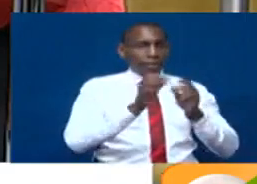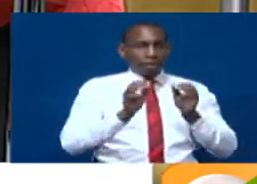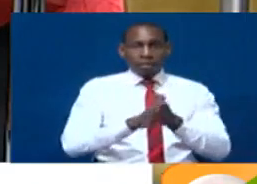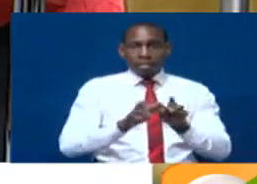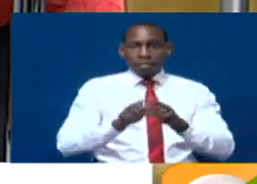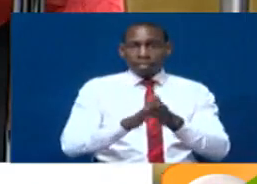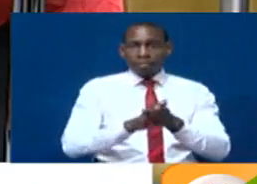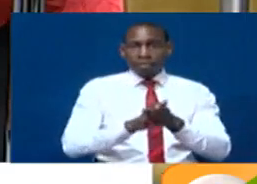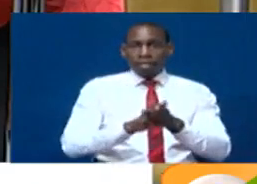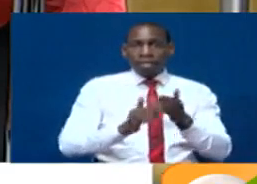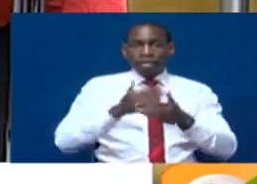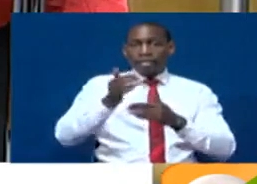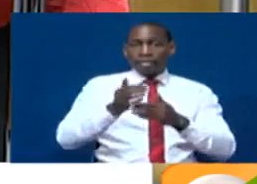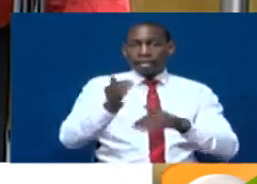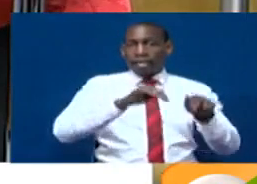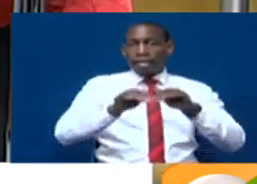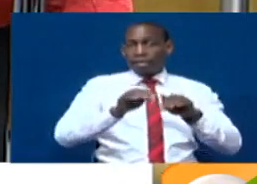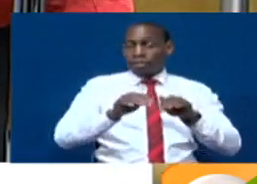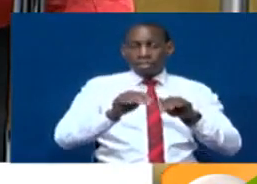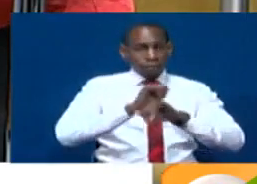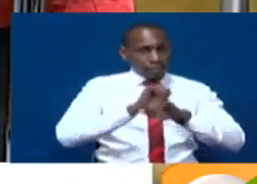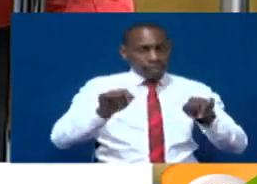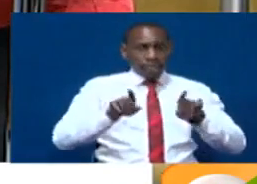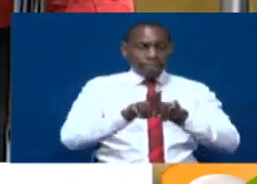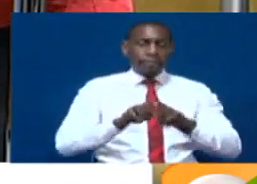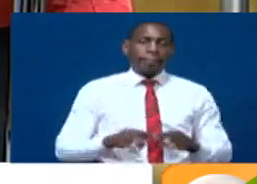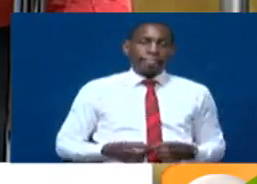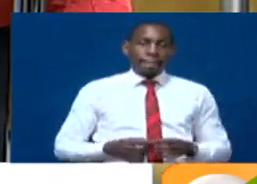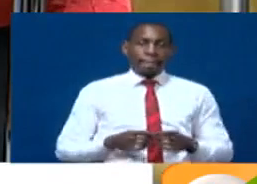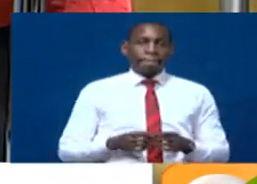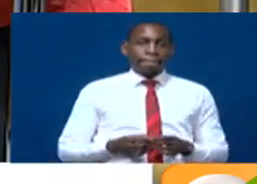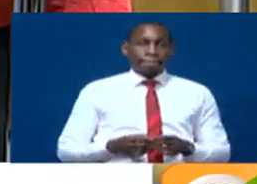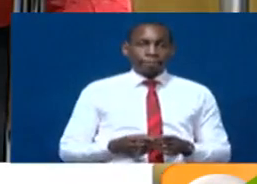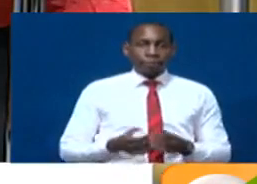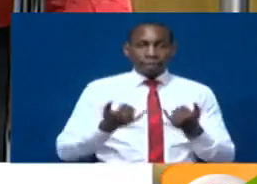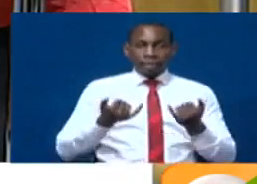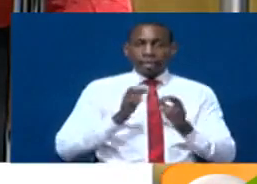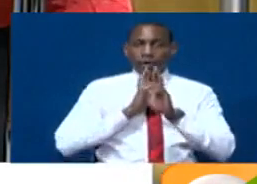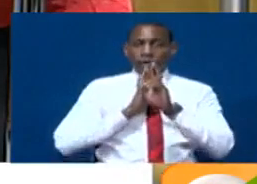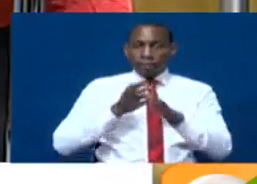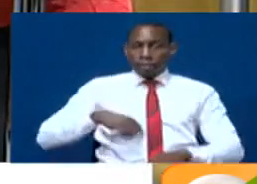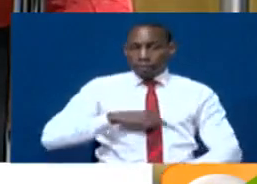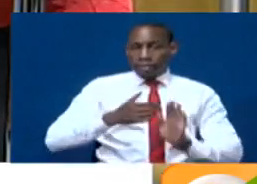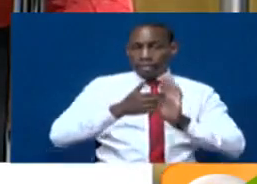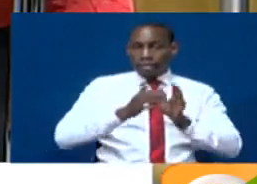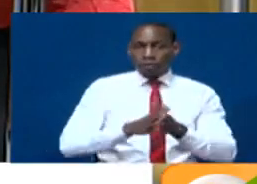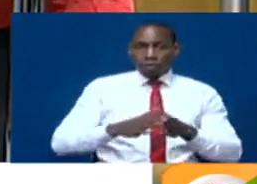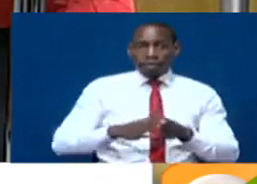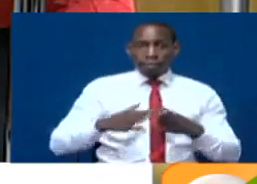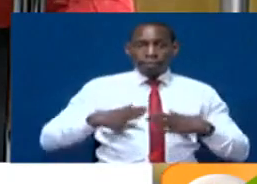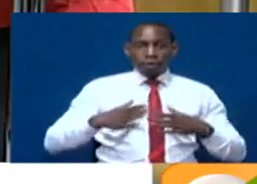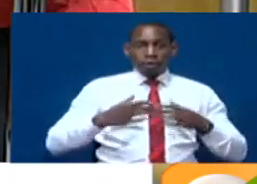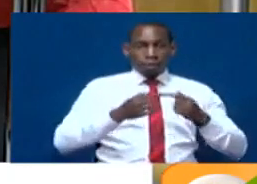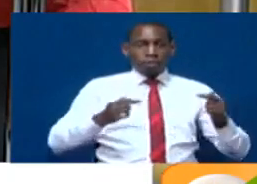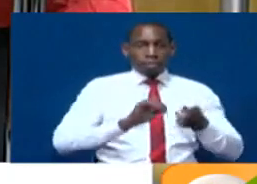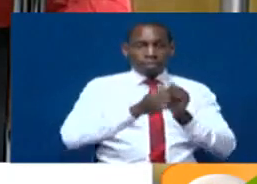the integrity of the forthcoming general election into question. And as Sam Ogina reports, those rejected amendments